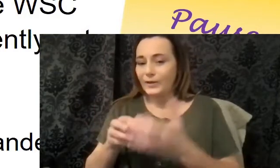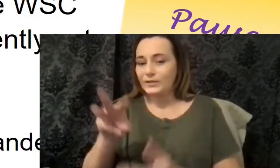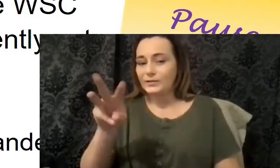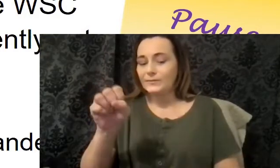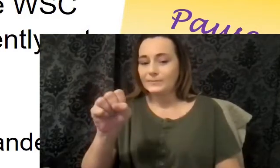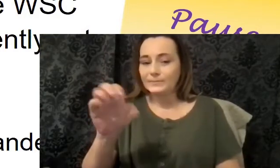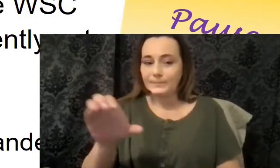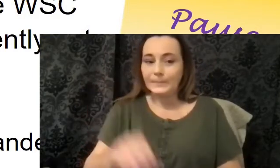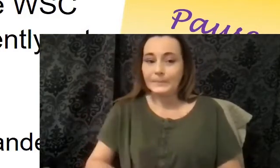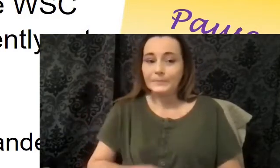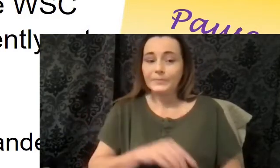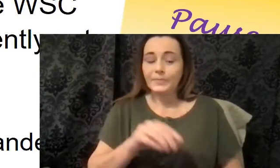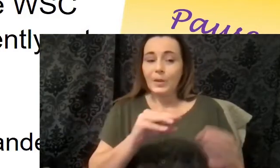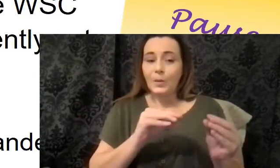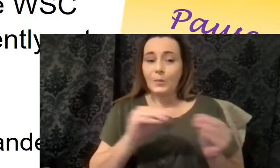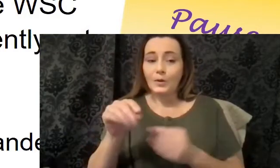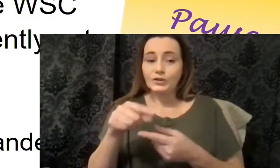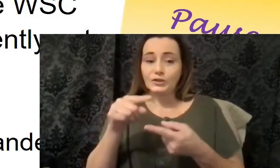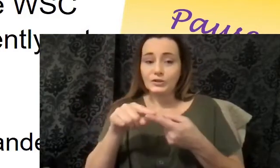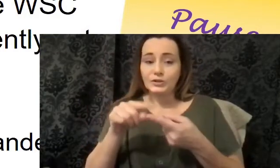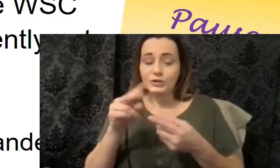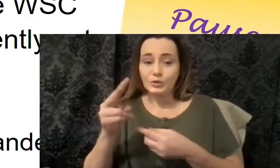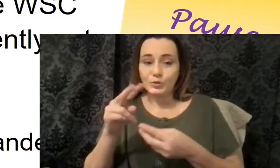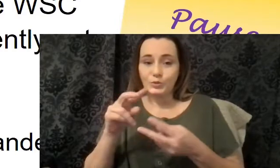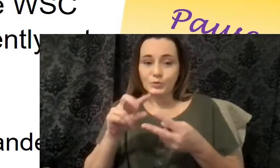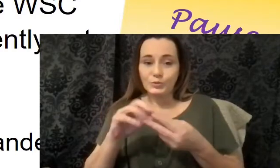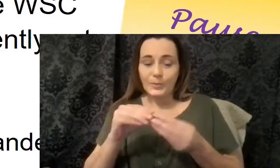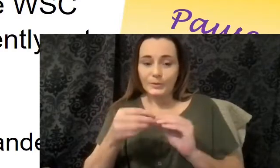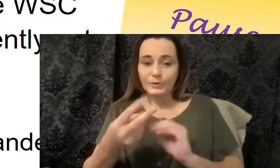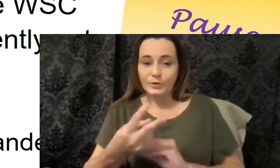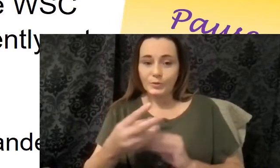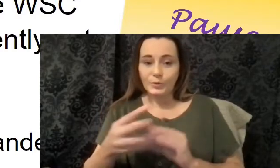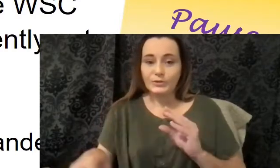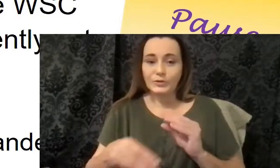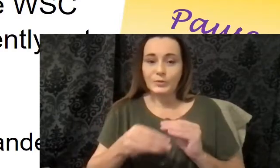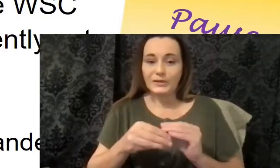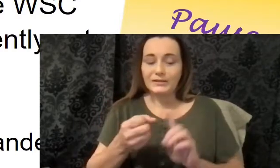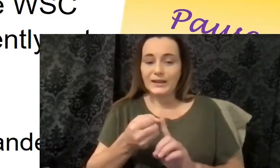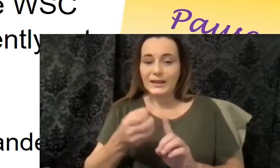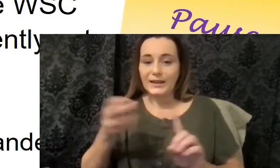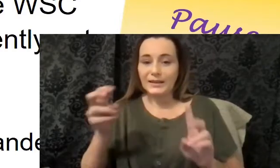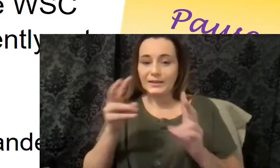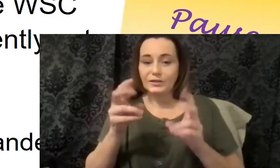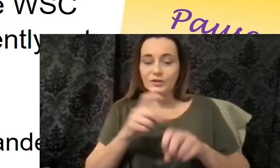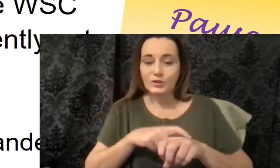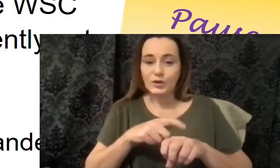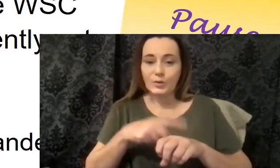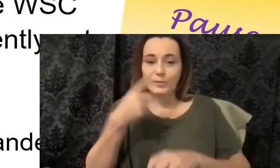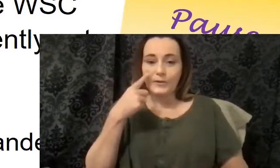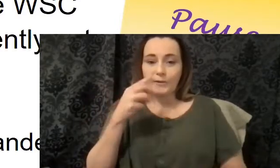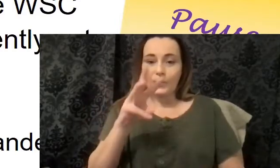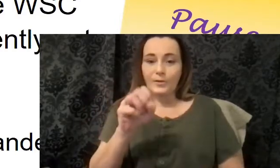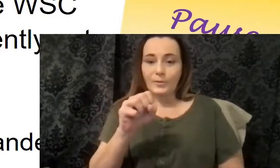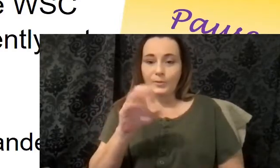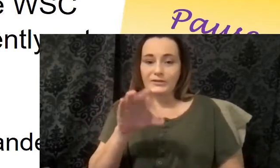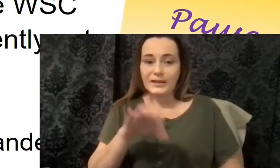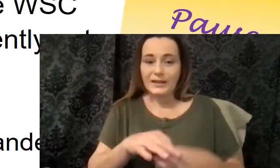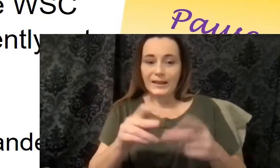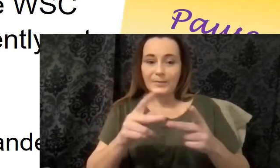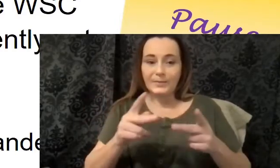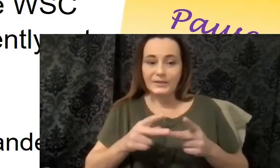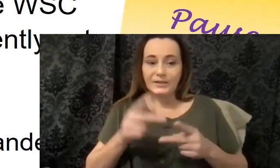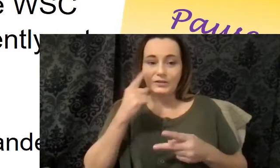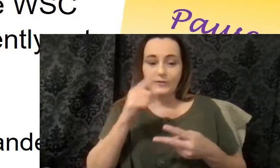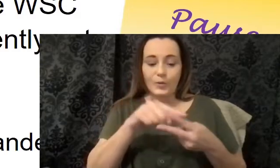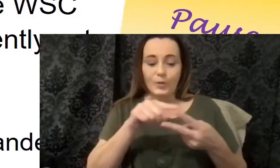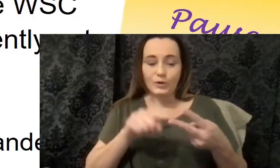terms of the World Service Conference elected positions for the 2 Human Resource Panel members and